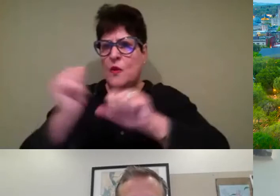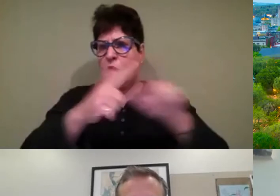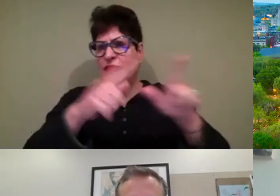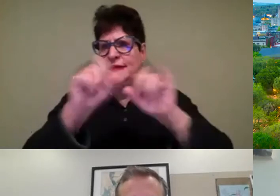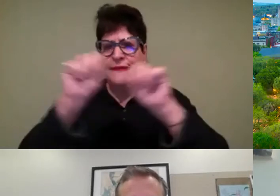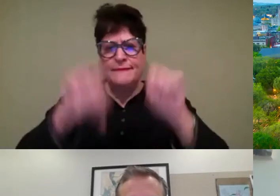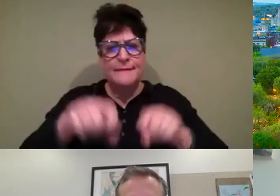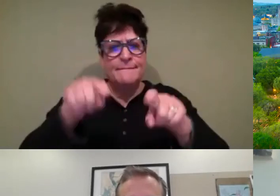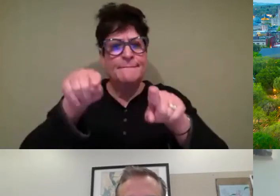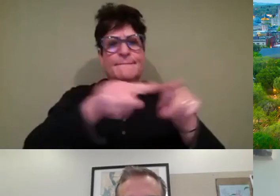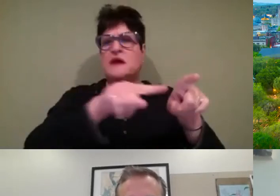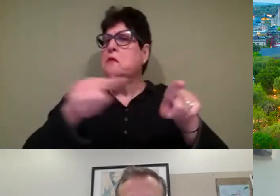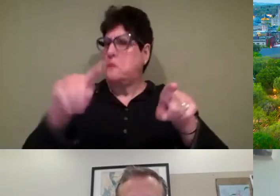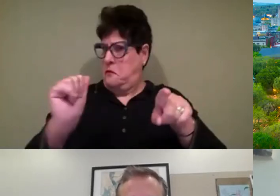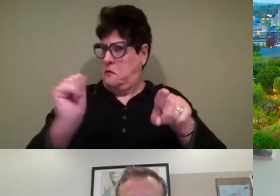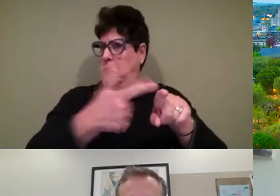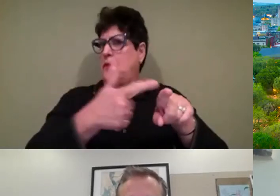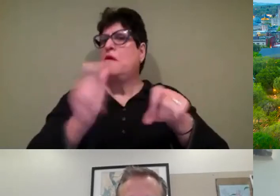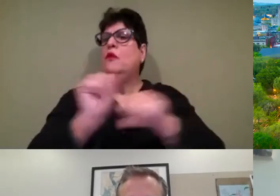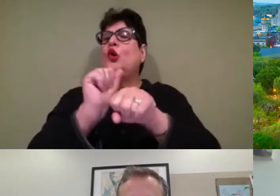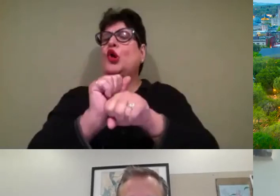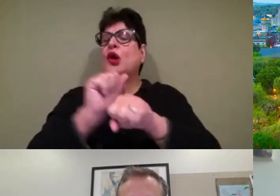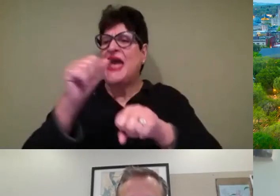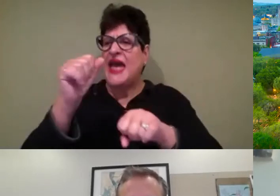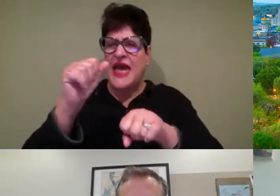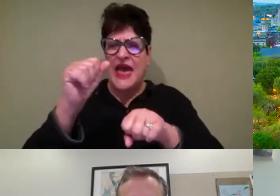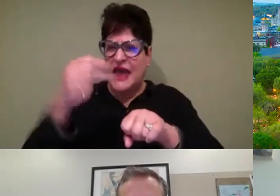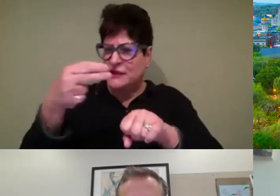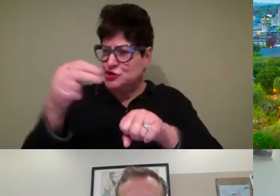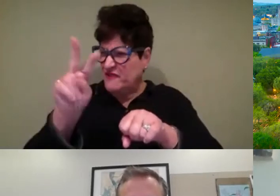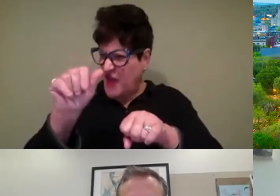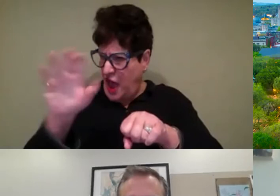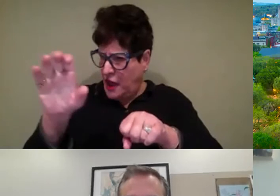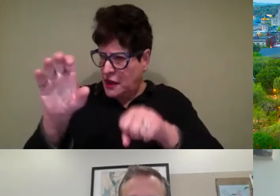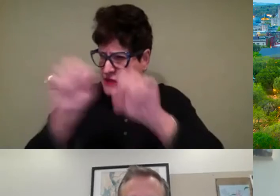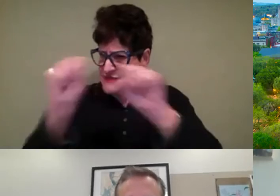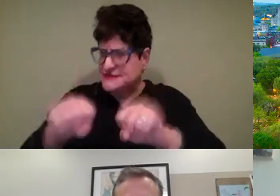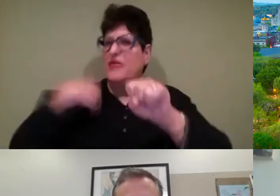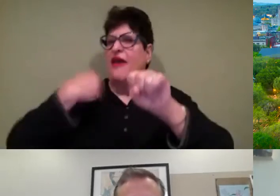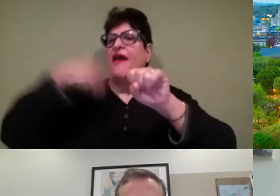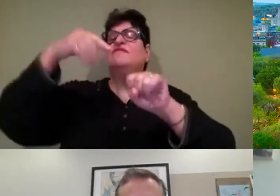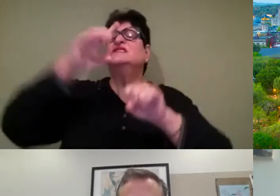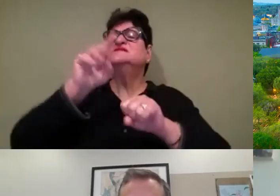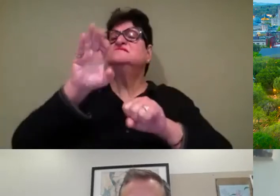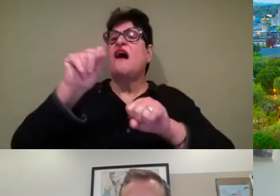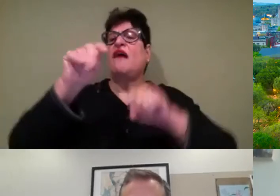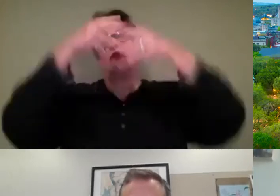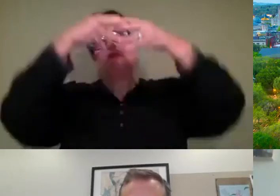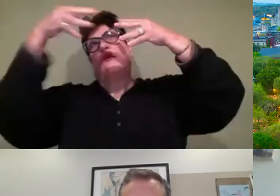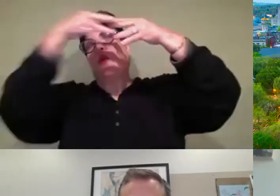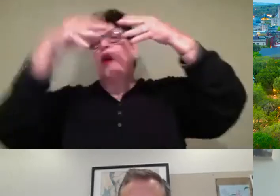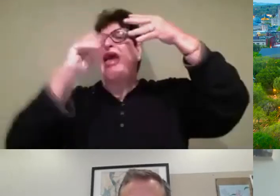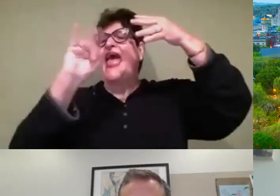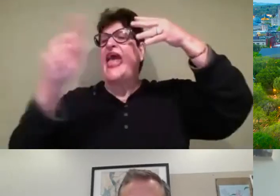in working order. We are doing some additional duct. I mean, they have identified some